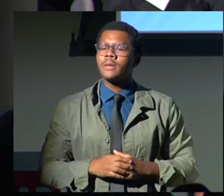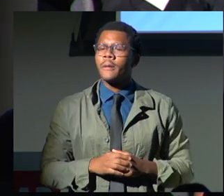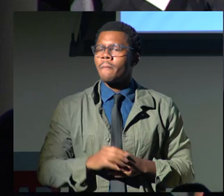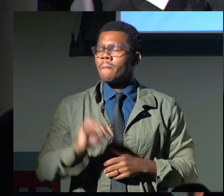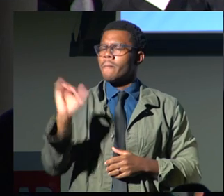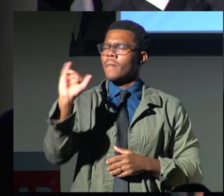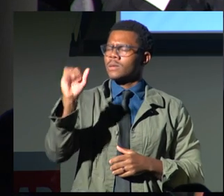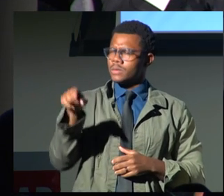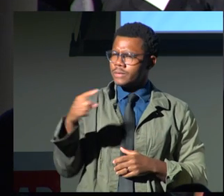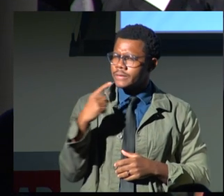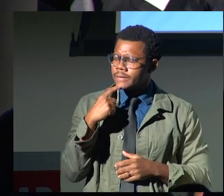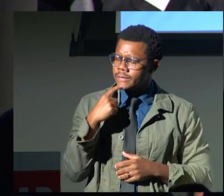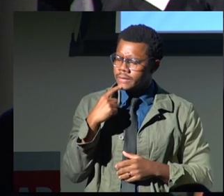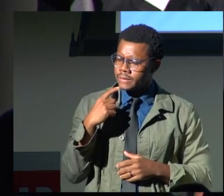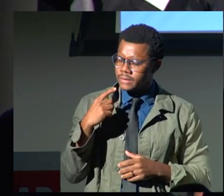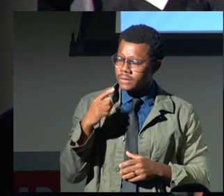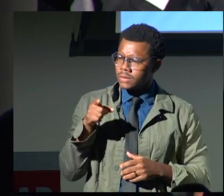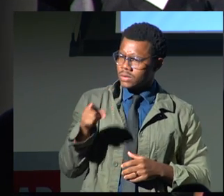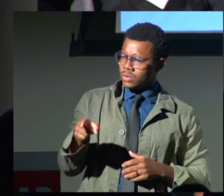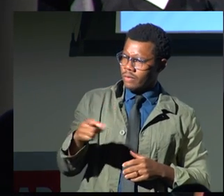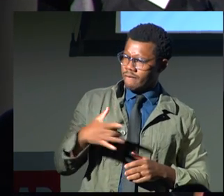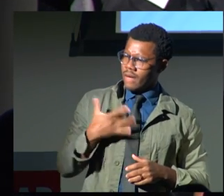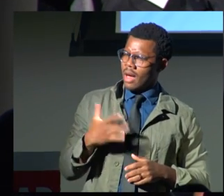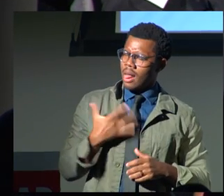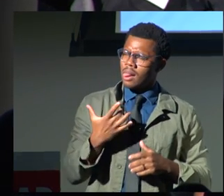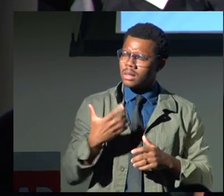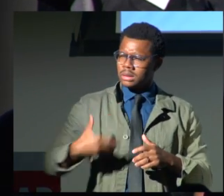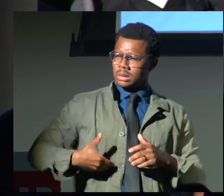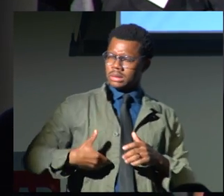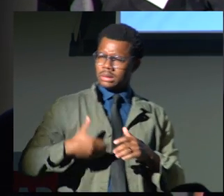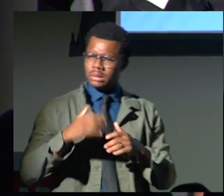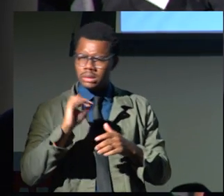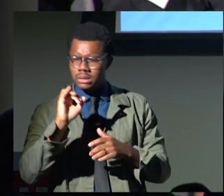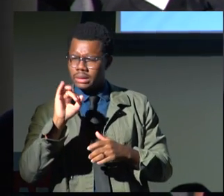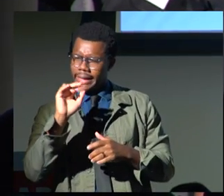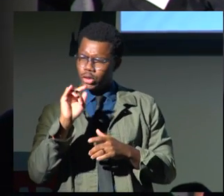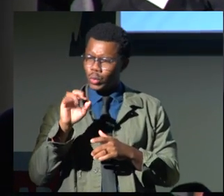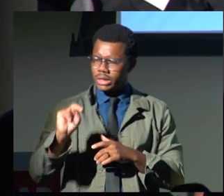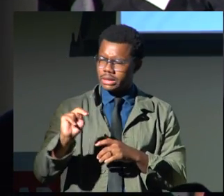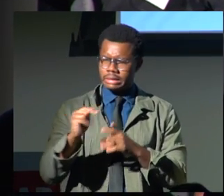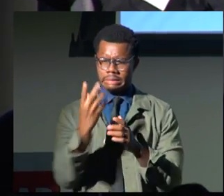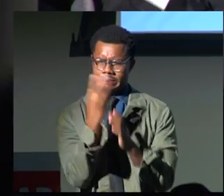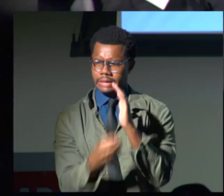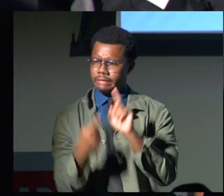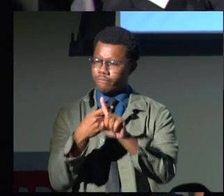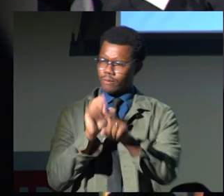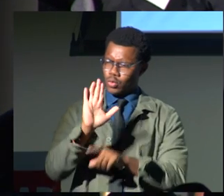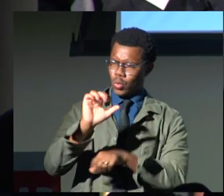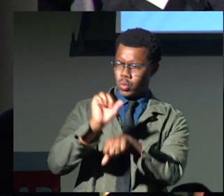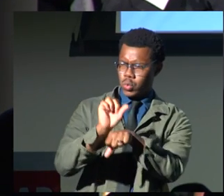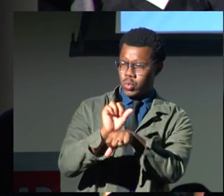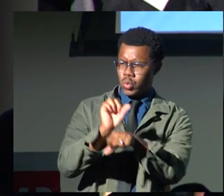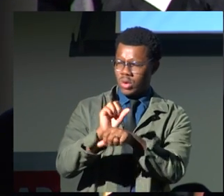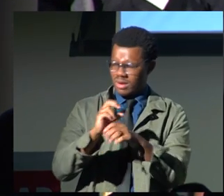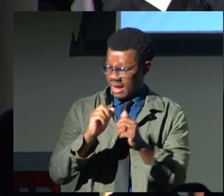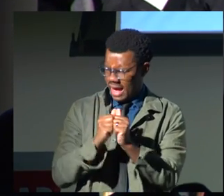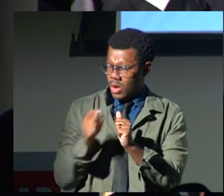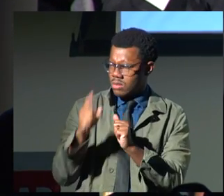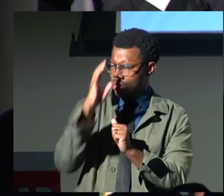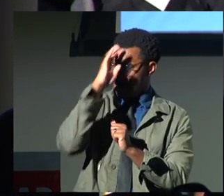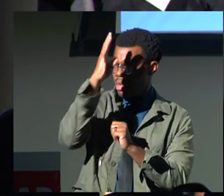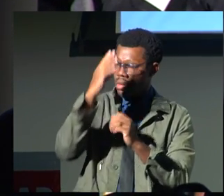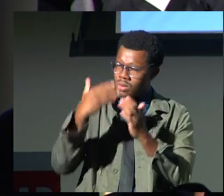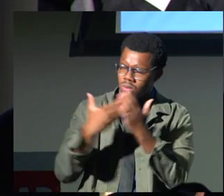you mentioned to me today that you felt that intuition was missing from your work, so I want you to discuss that and how you came to create this